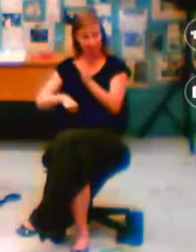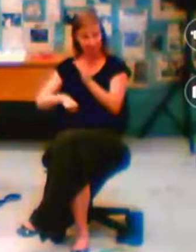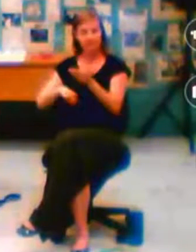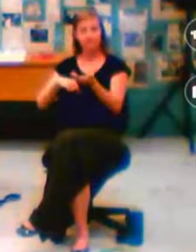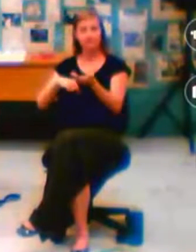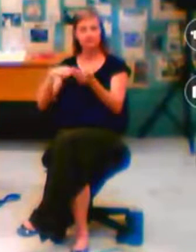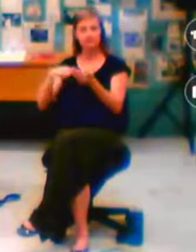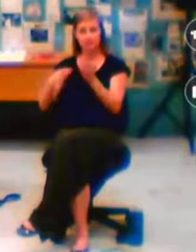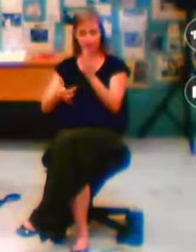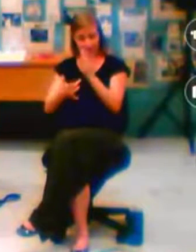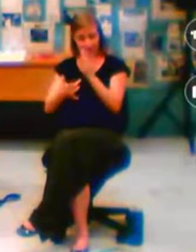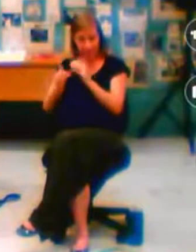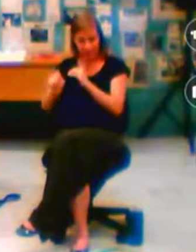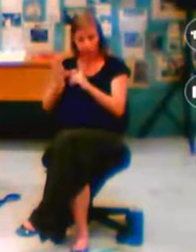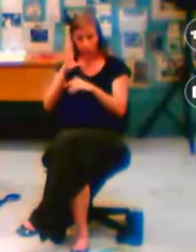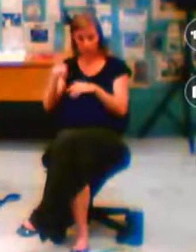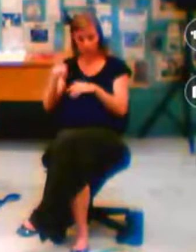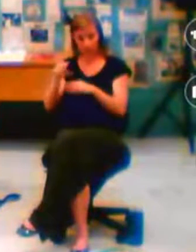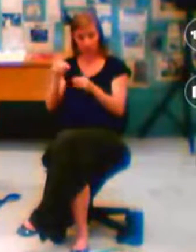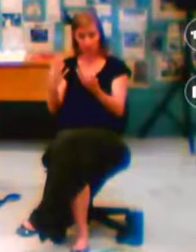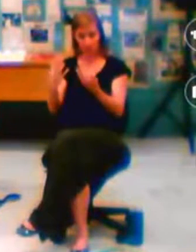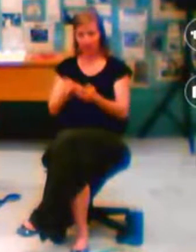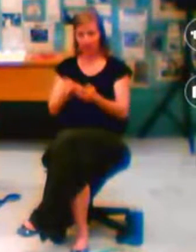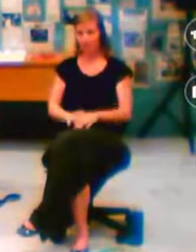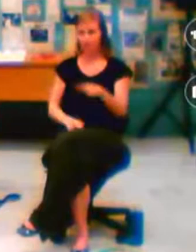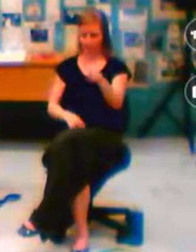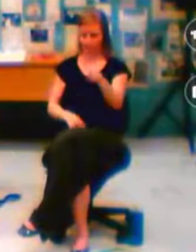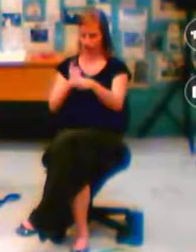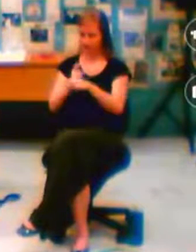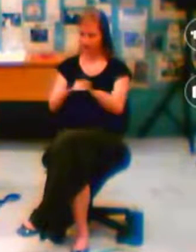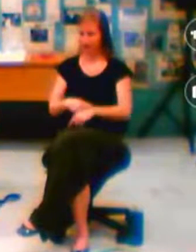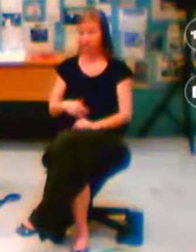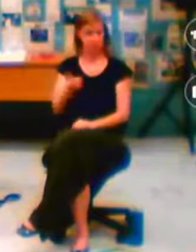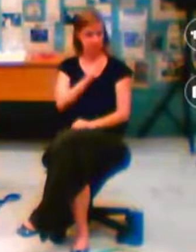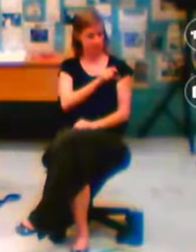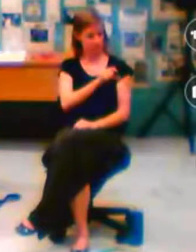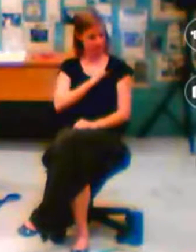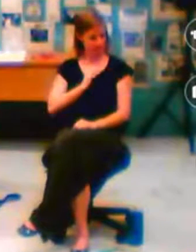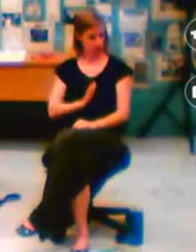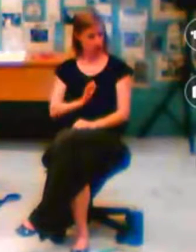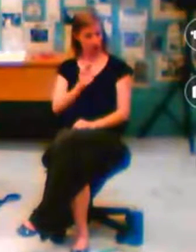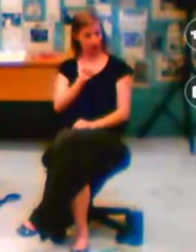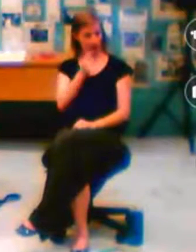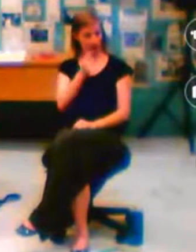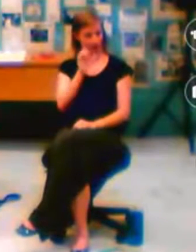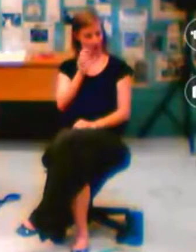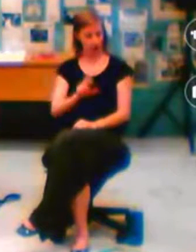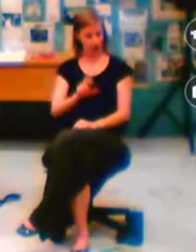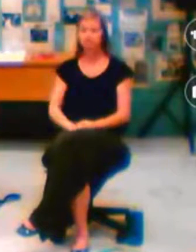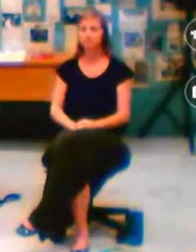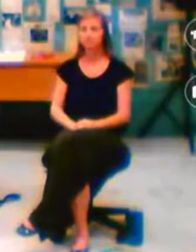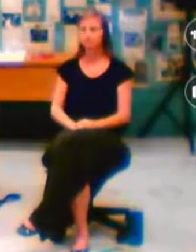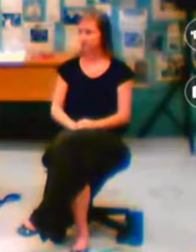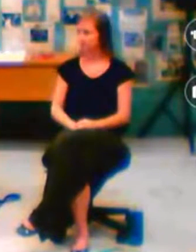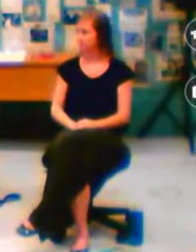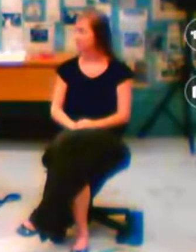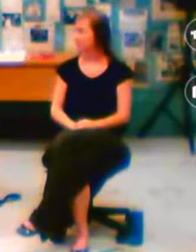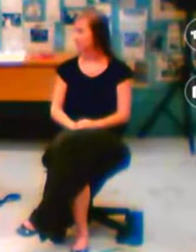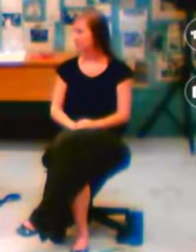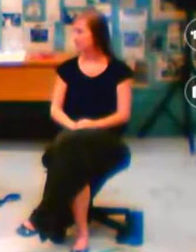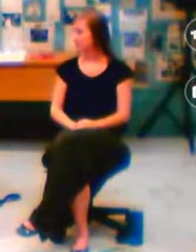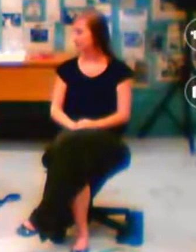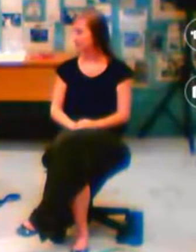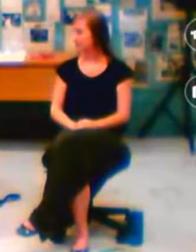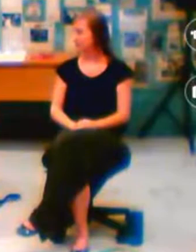the coverage of more technical, high-tech, newer devices for people who medically need them, will there be assurances those will